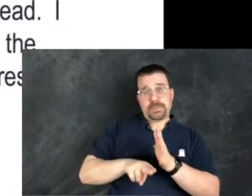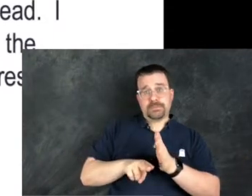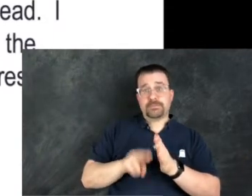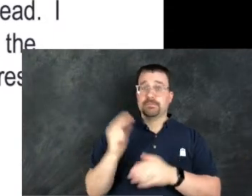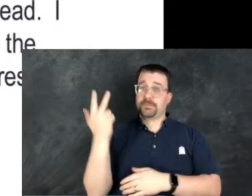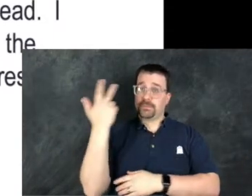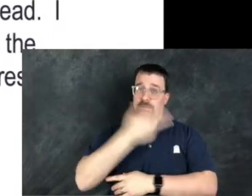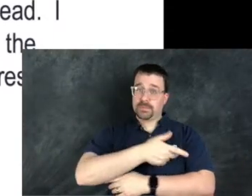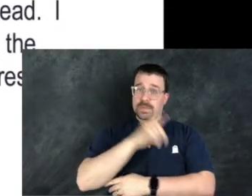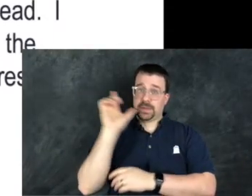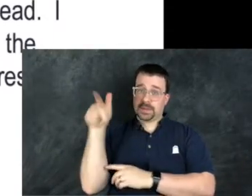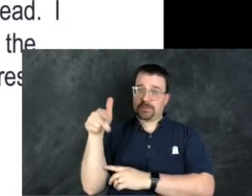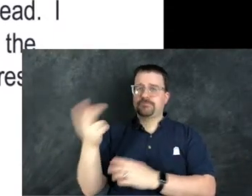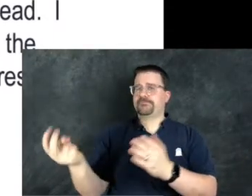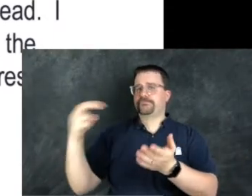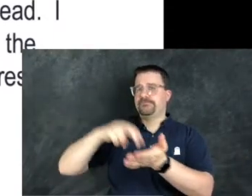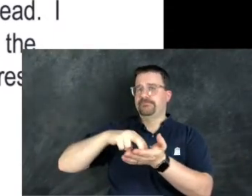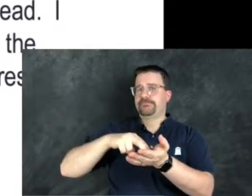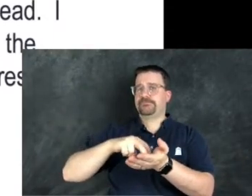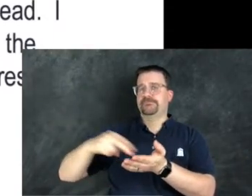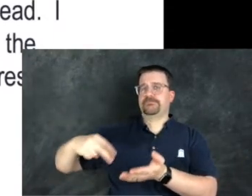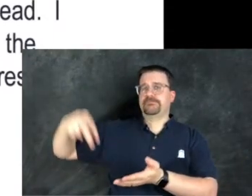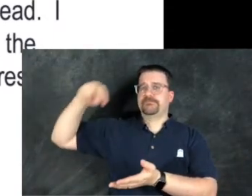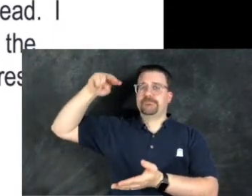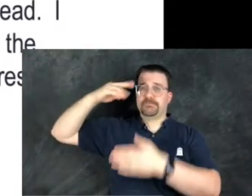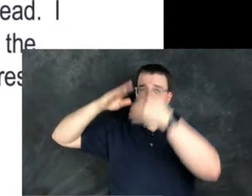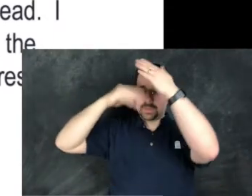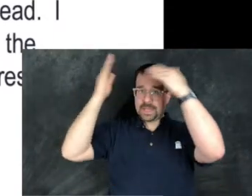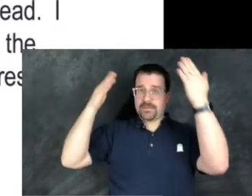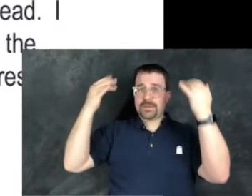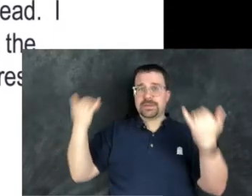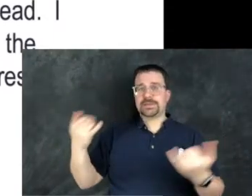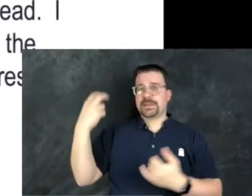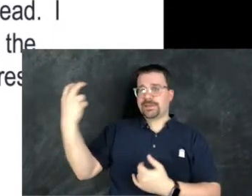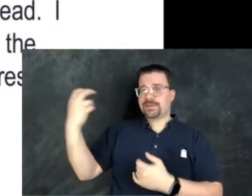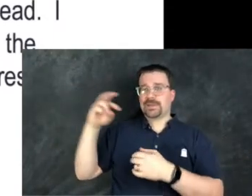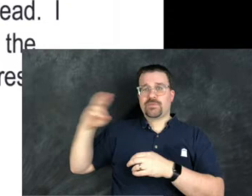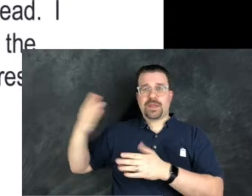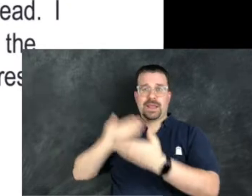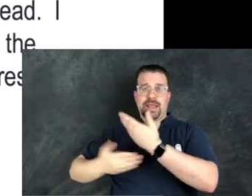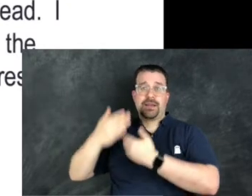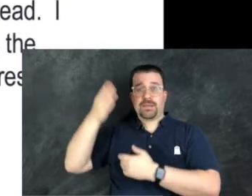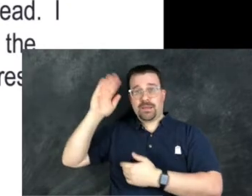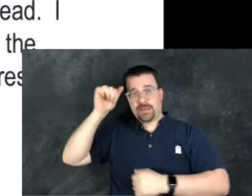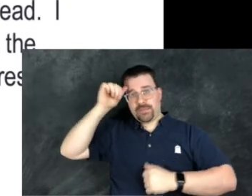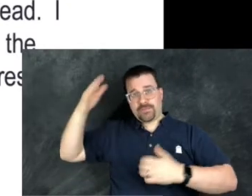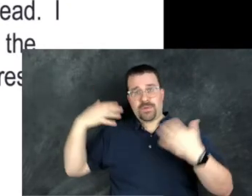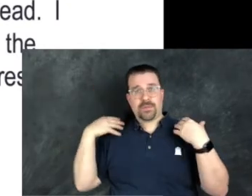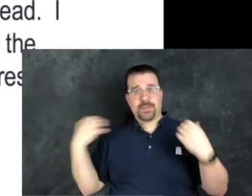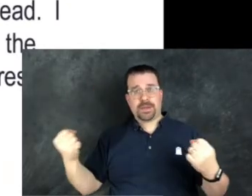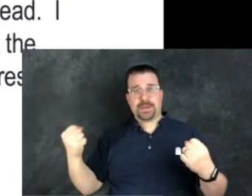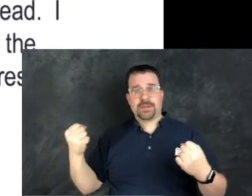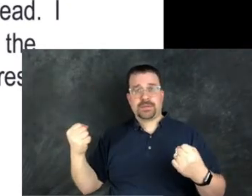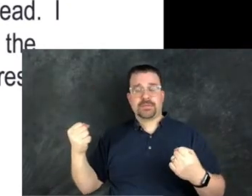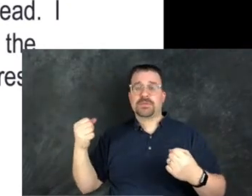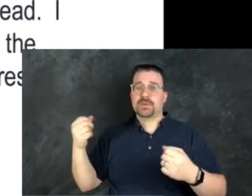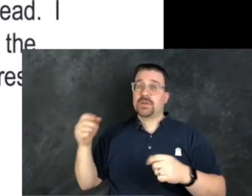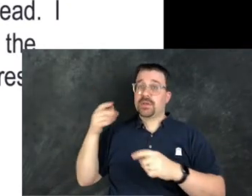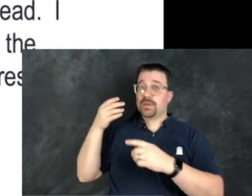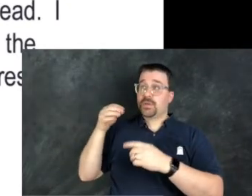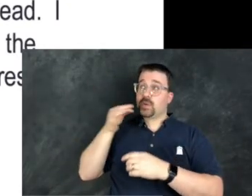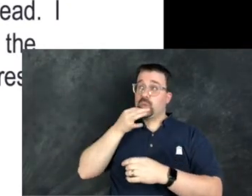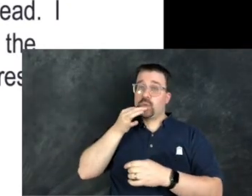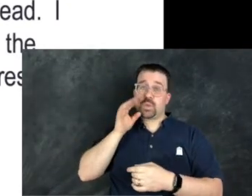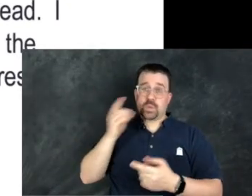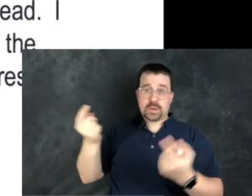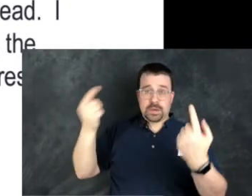third day he rose from the dead. He ascended into heaven and sitteth at the right hand of God the Father Almighty. From thence